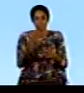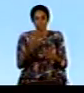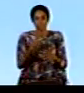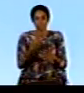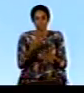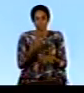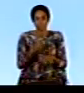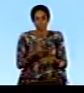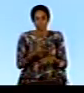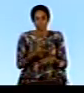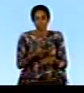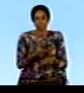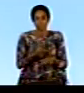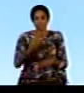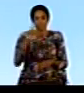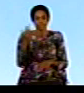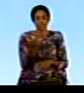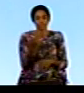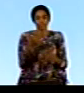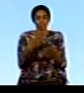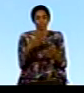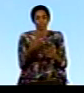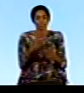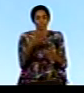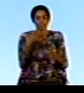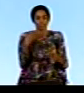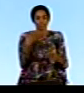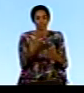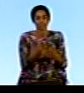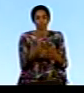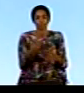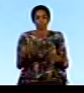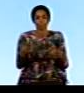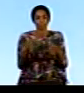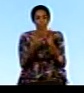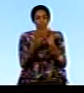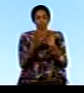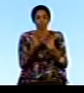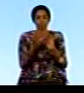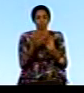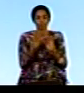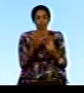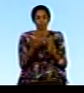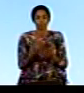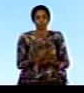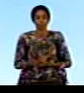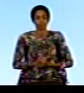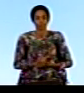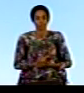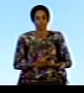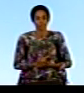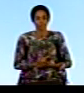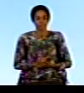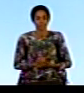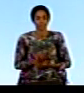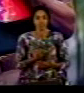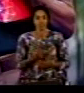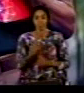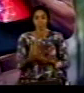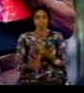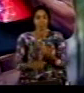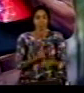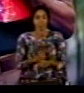the social media for a striking testimony. Well, I can confirm to you what could be